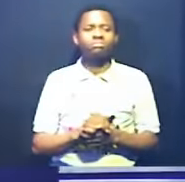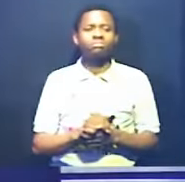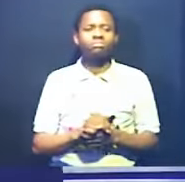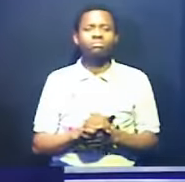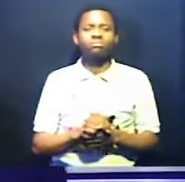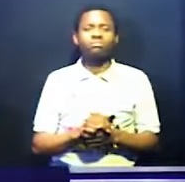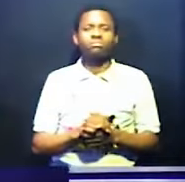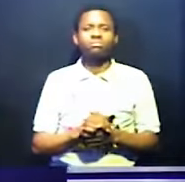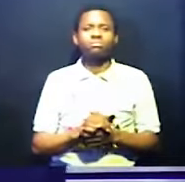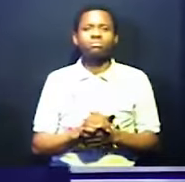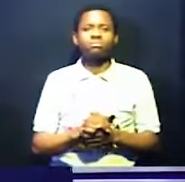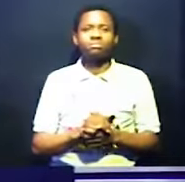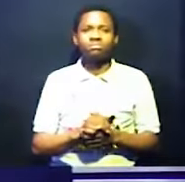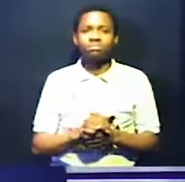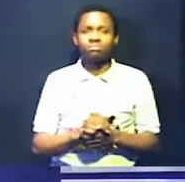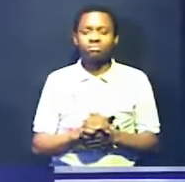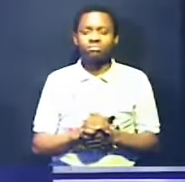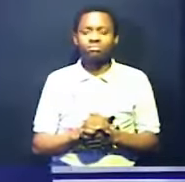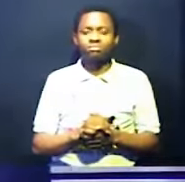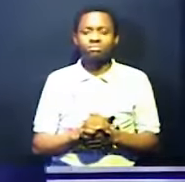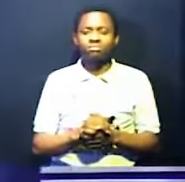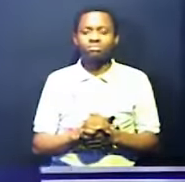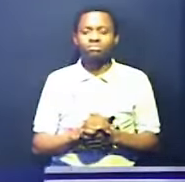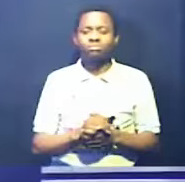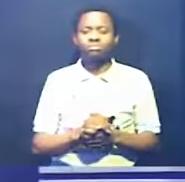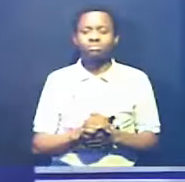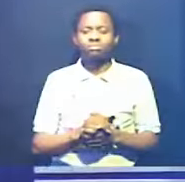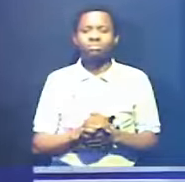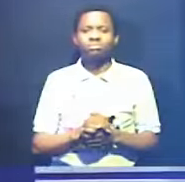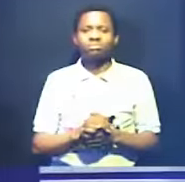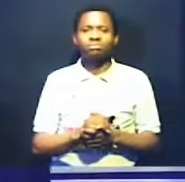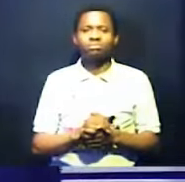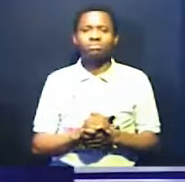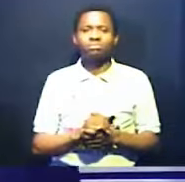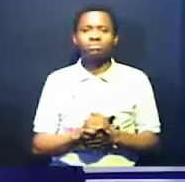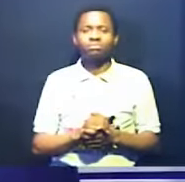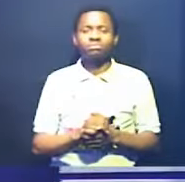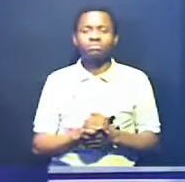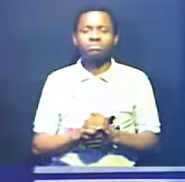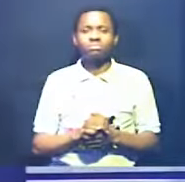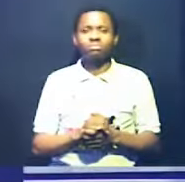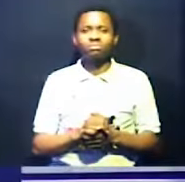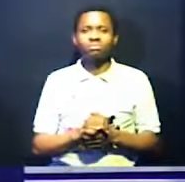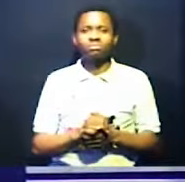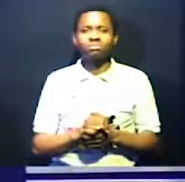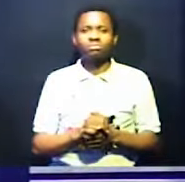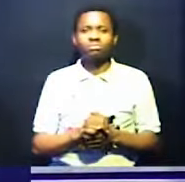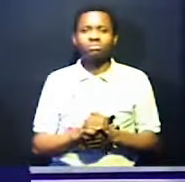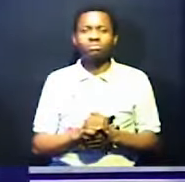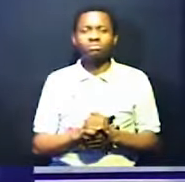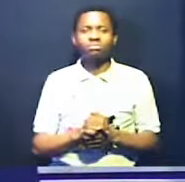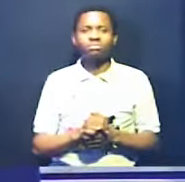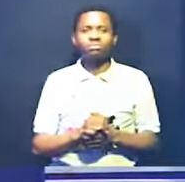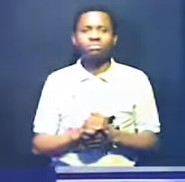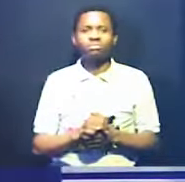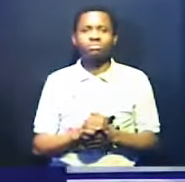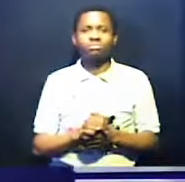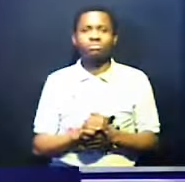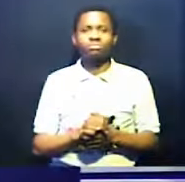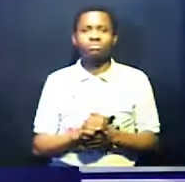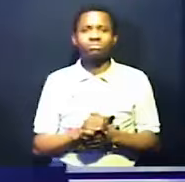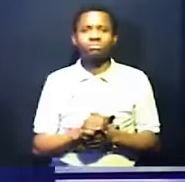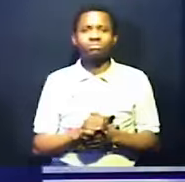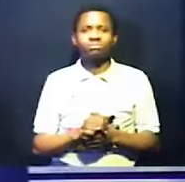ka kire ohene meja betime de me ama okura ka kire no nanso wentie. When someone wants to marry you and the person does not have